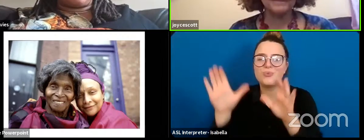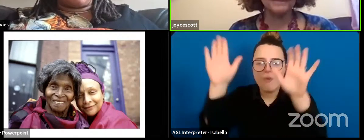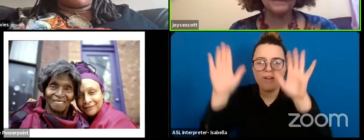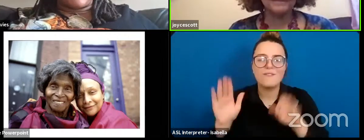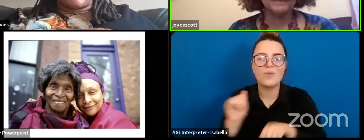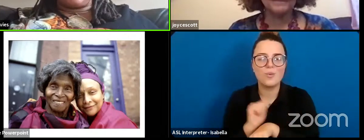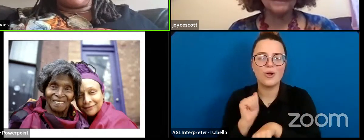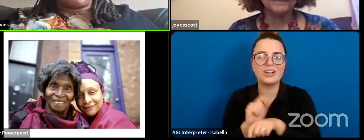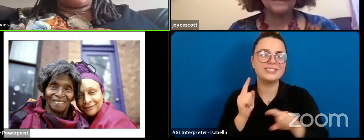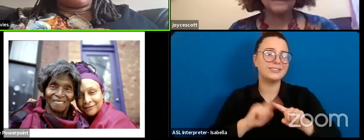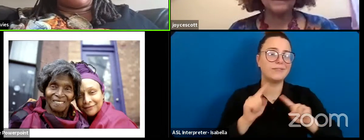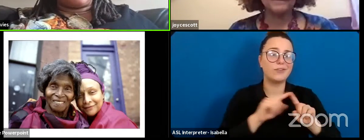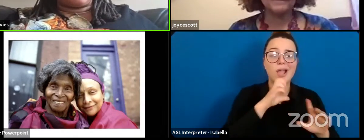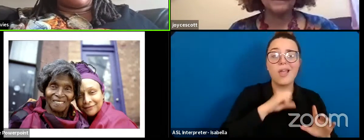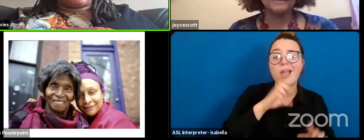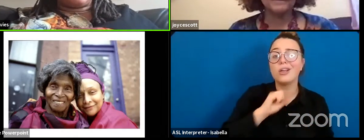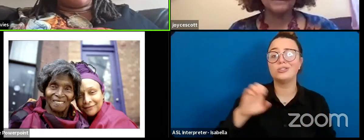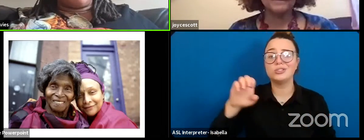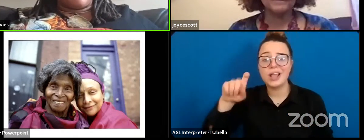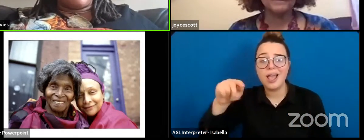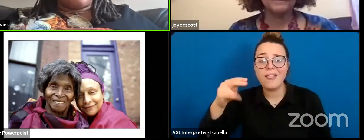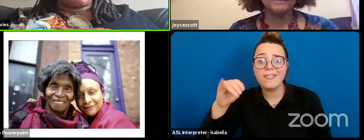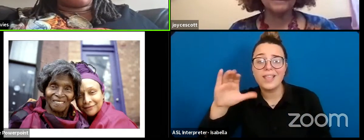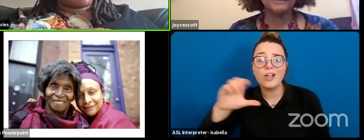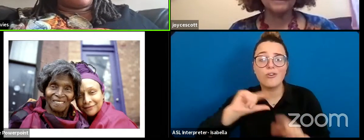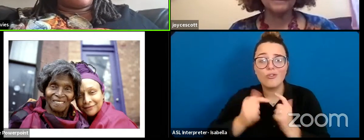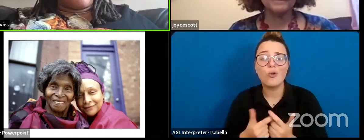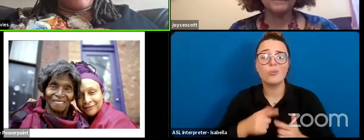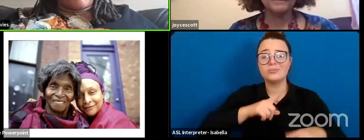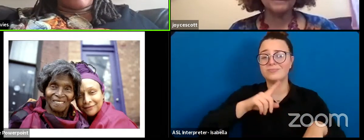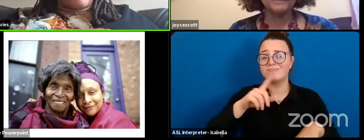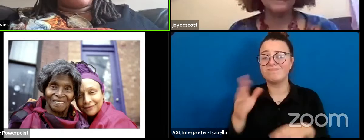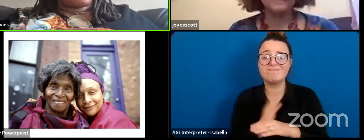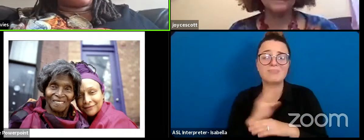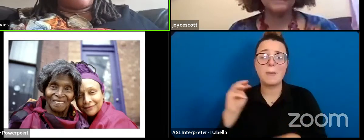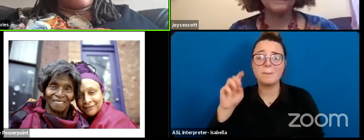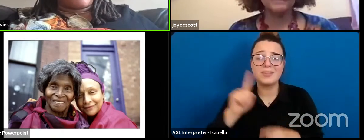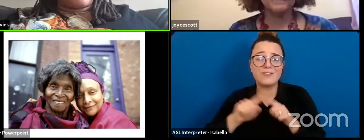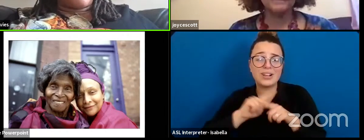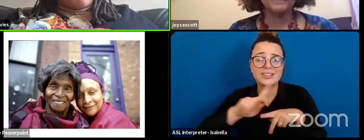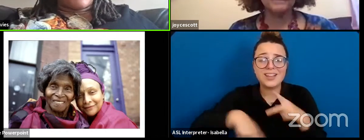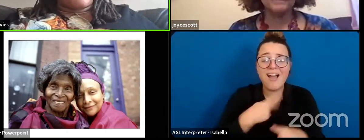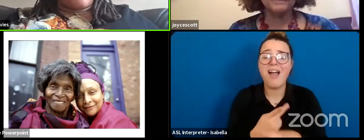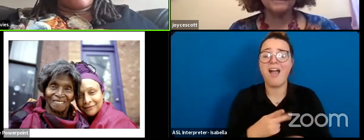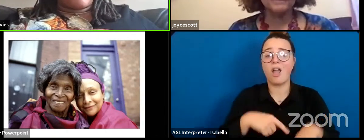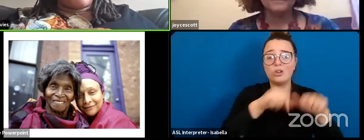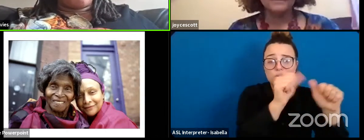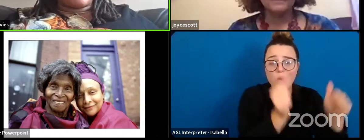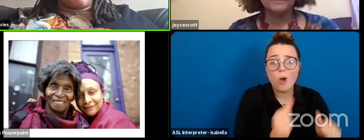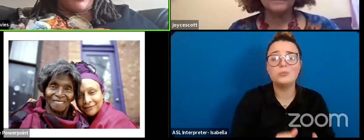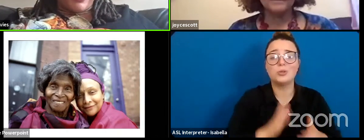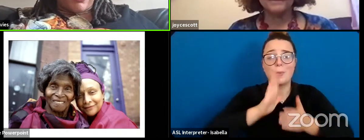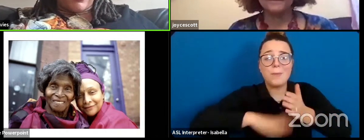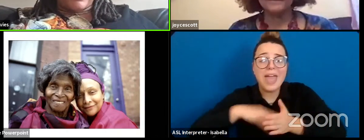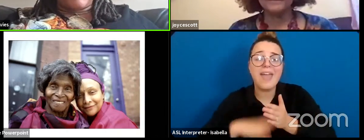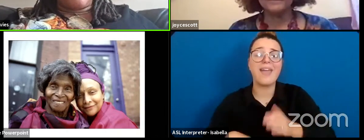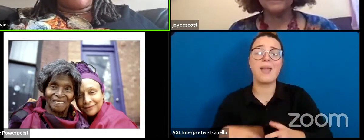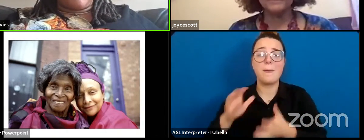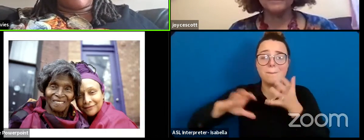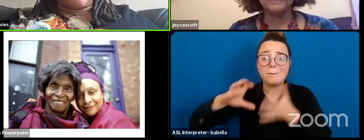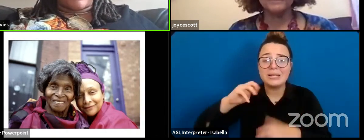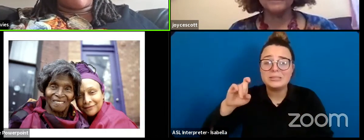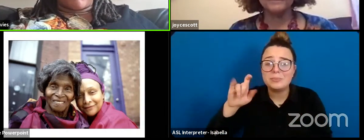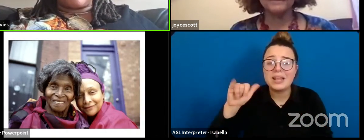ethnic groups, different ages, genders, different mediums from visual work, sculptors, painters, mixed media